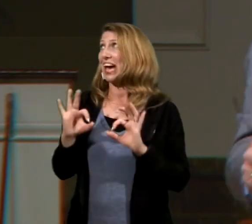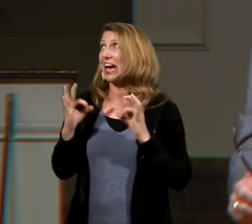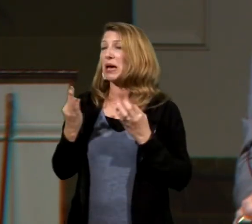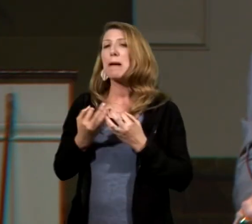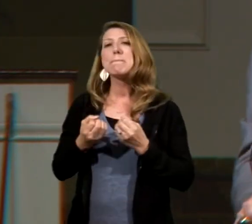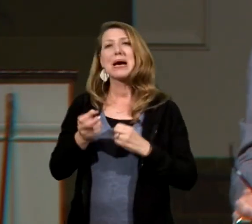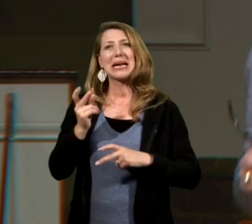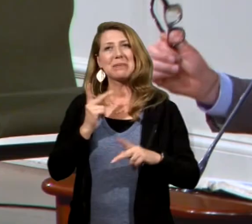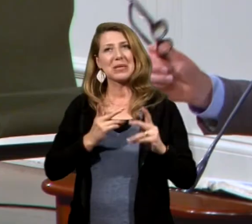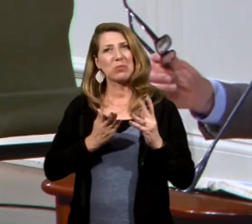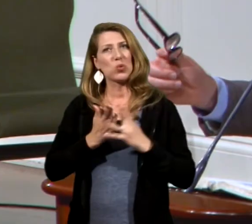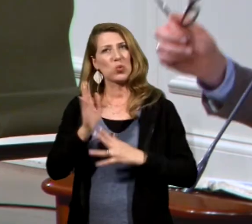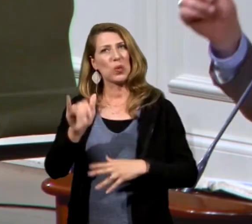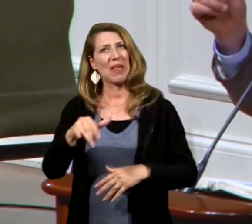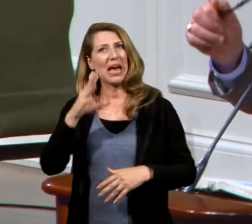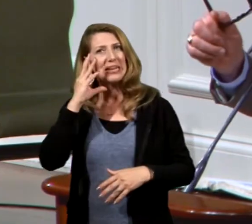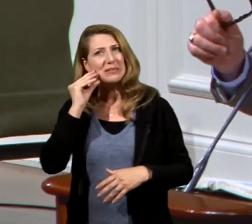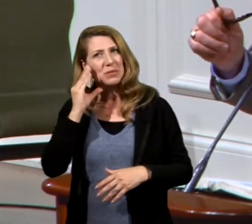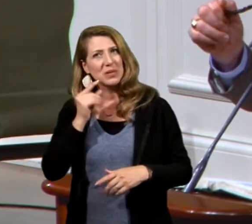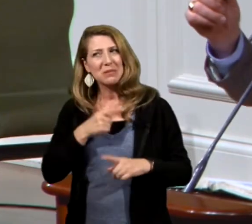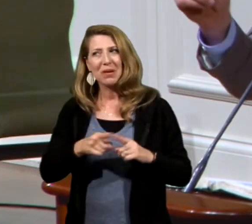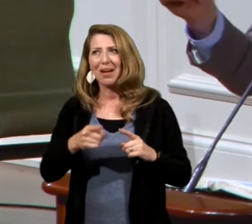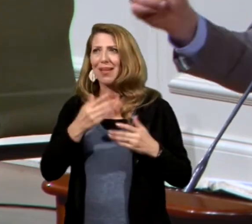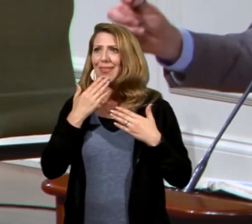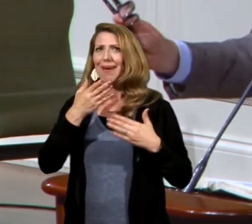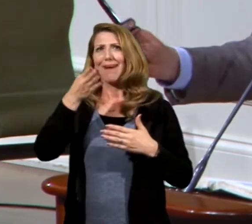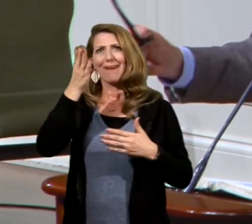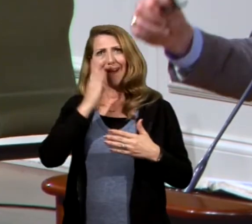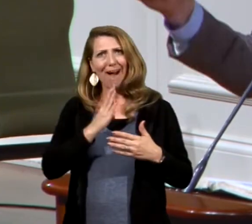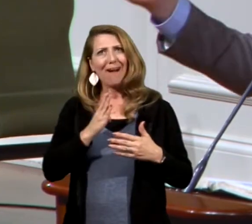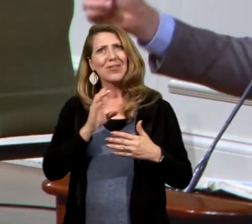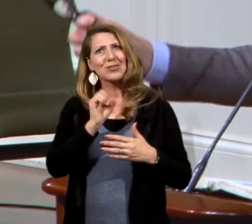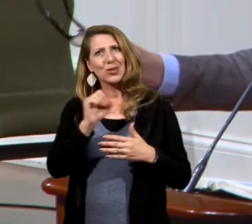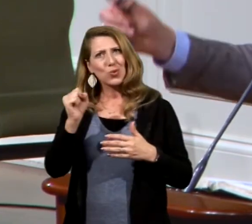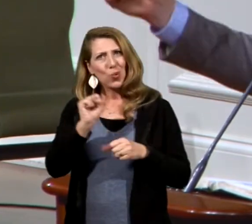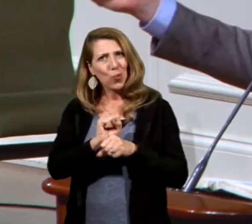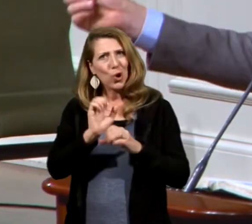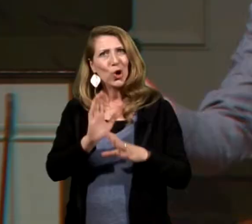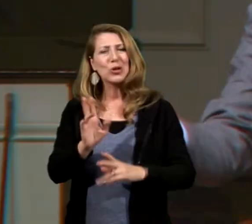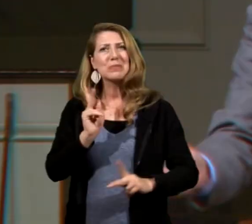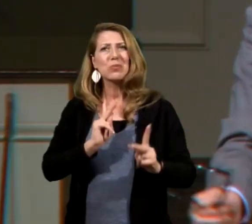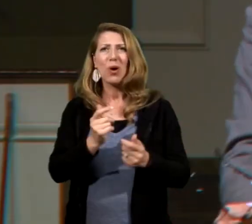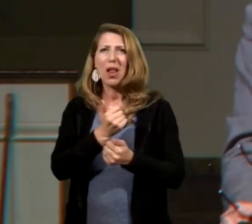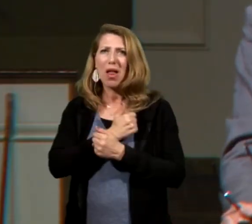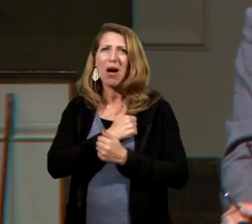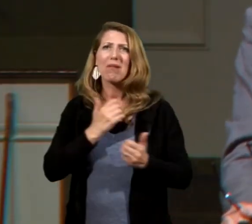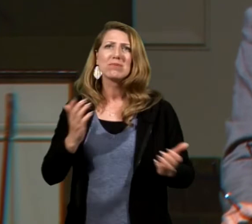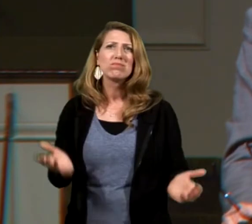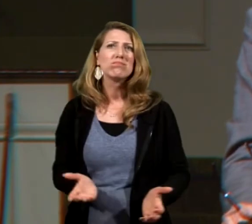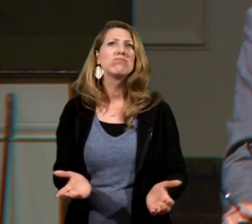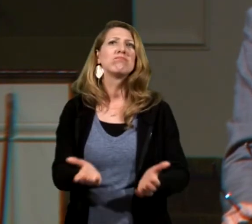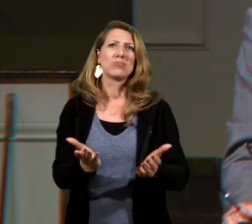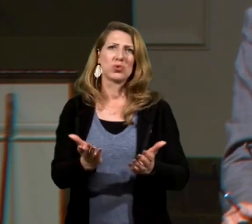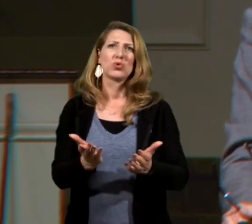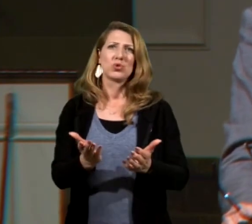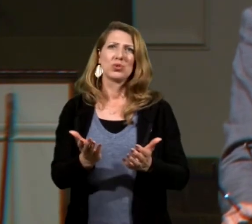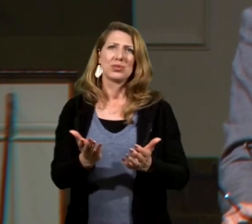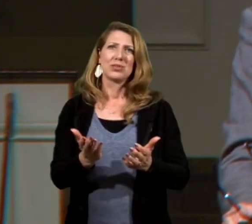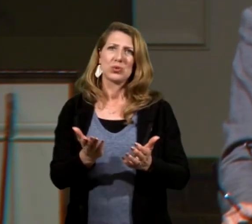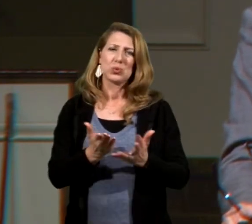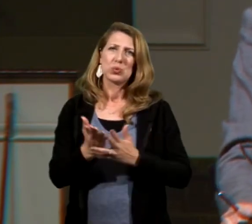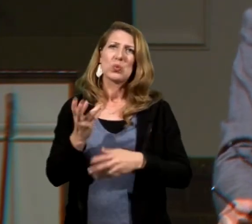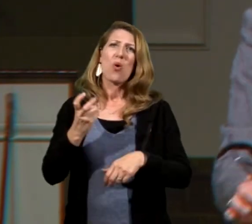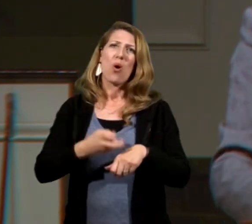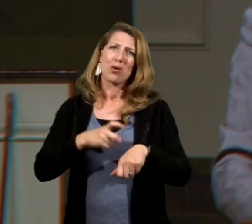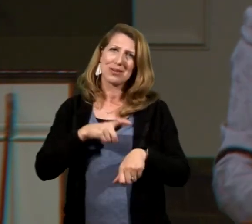that, but thank God for bus workers and Sunday school teachers and people that will love them and pray for them and encourage them during difficult